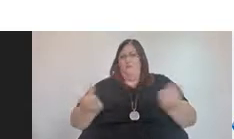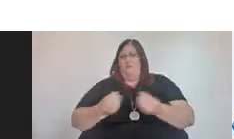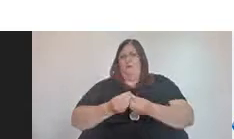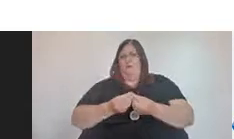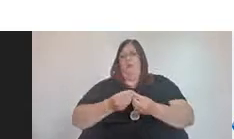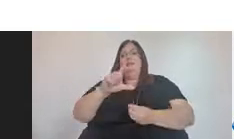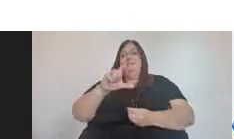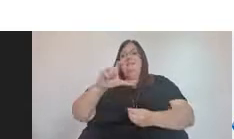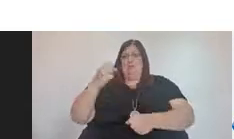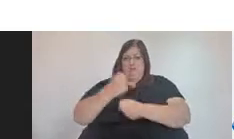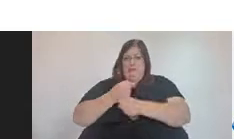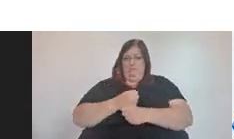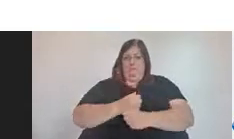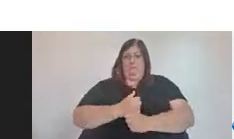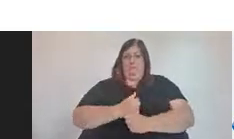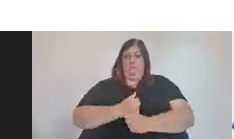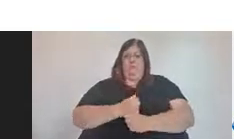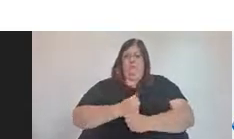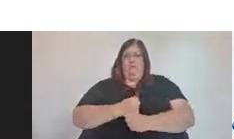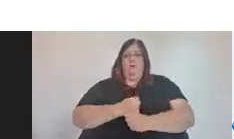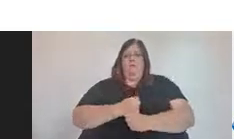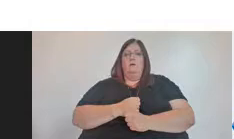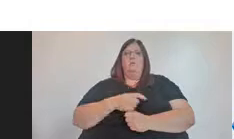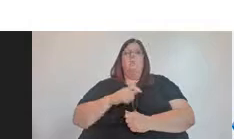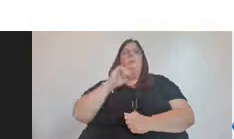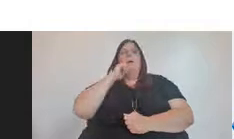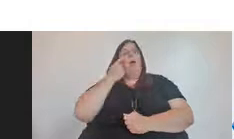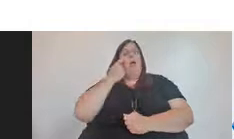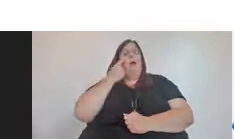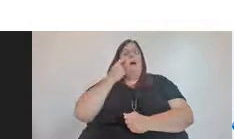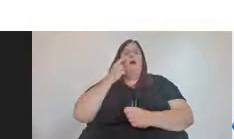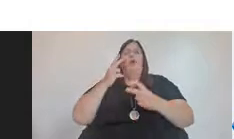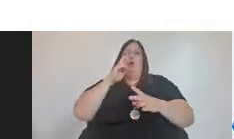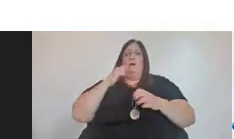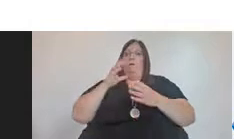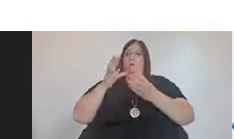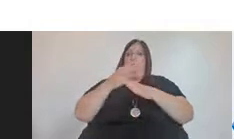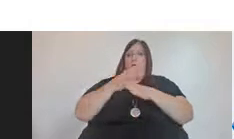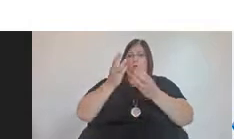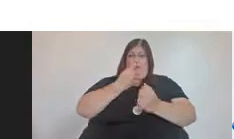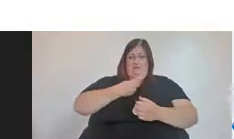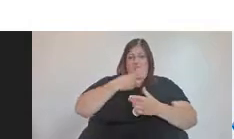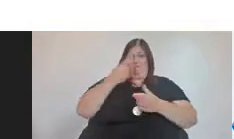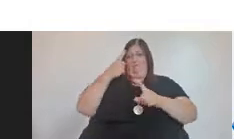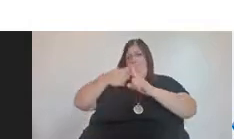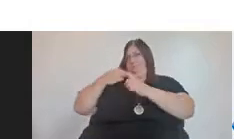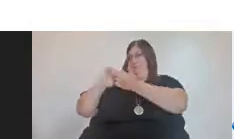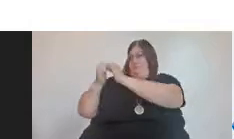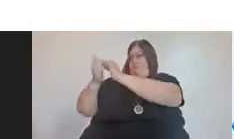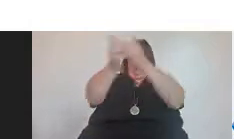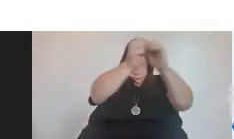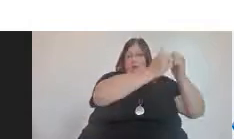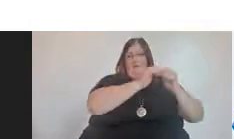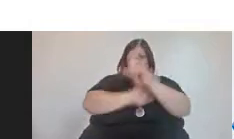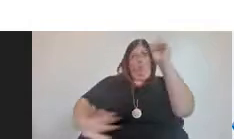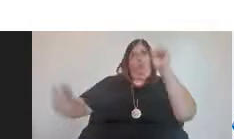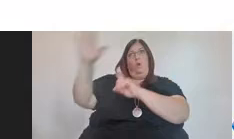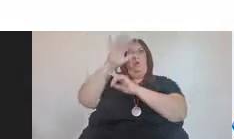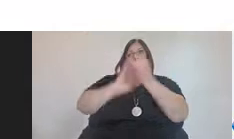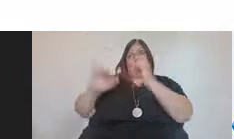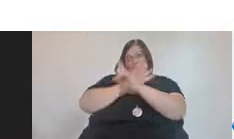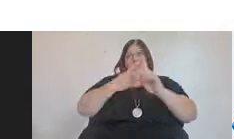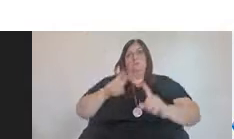beyond the remit of the CCGs ourselves, but working with our system partners as we do across the whole of Staffordshire and